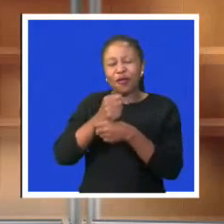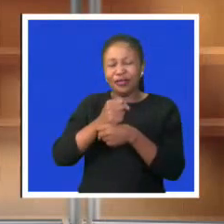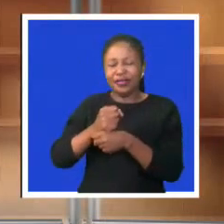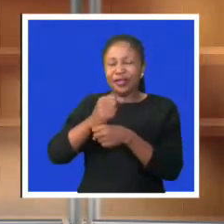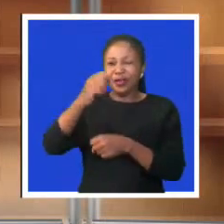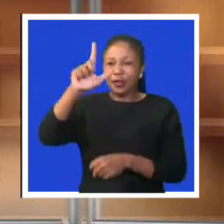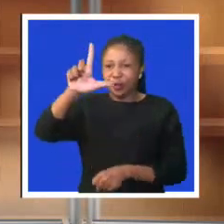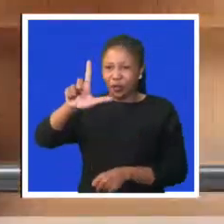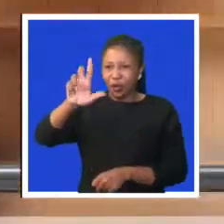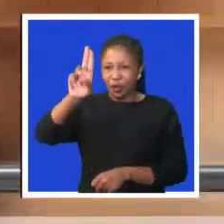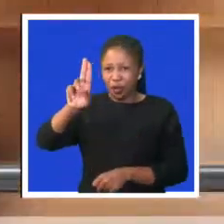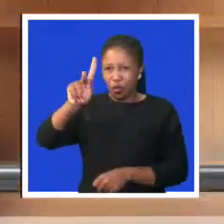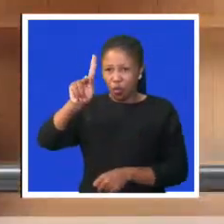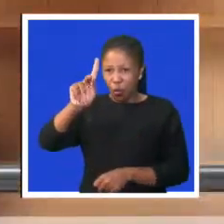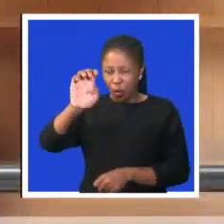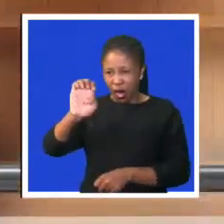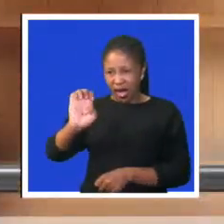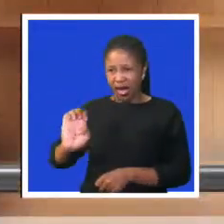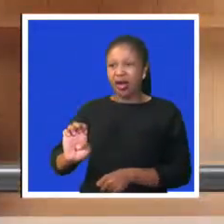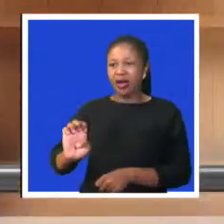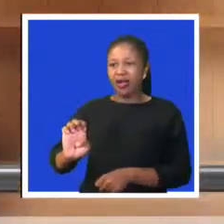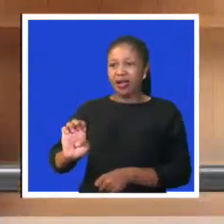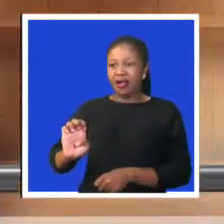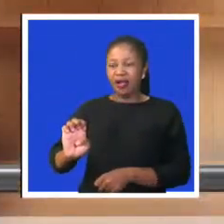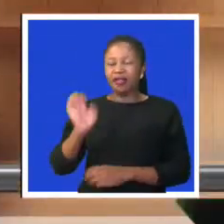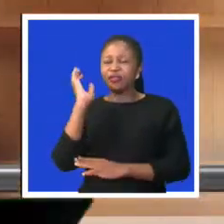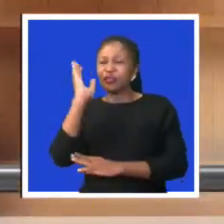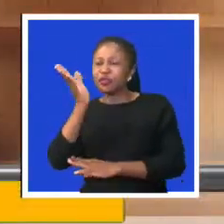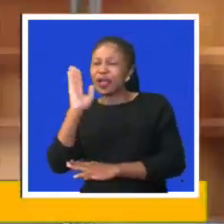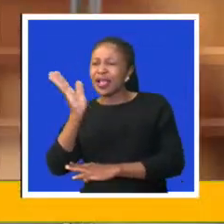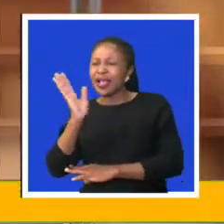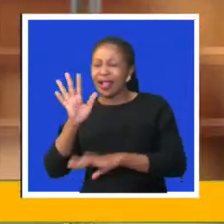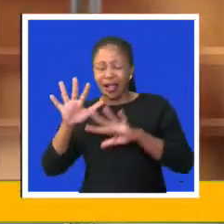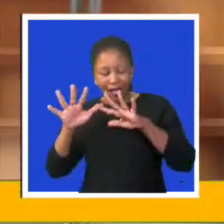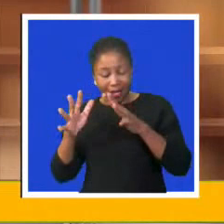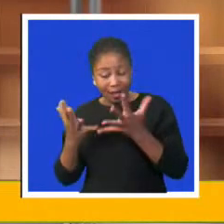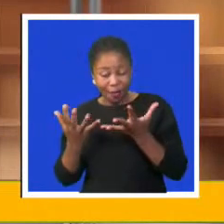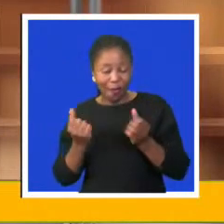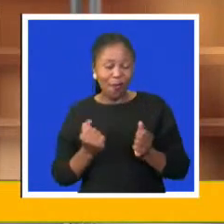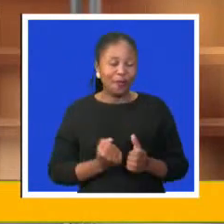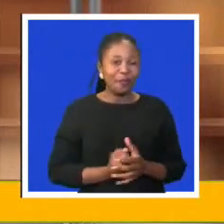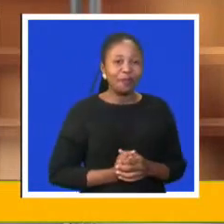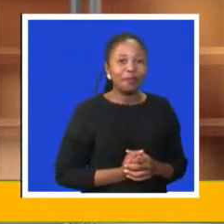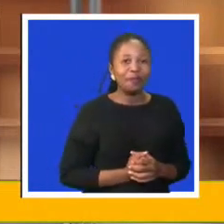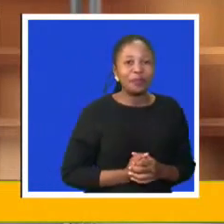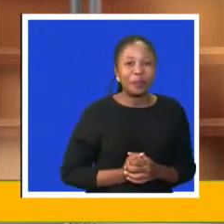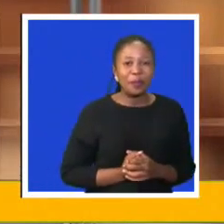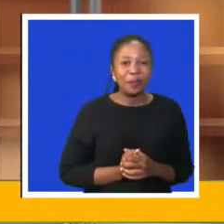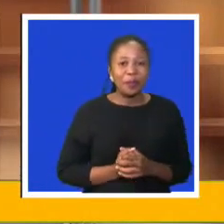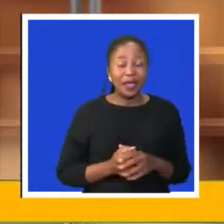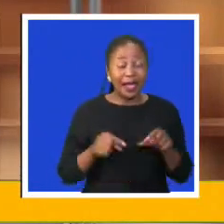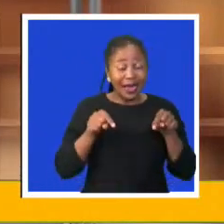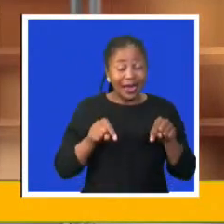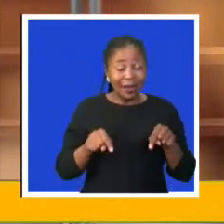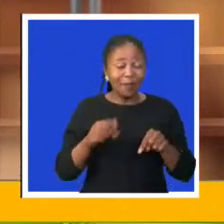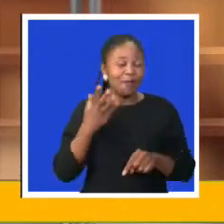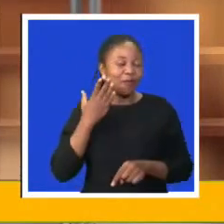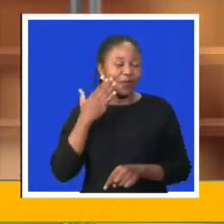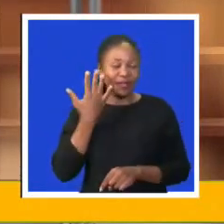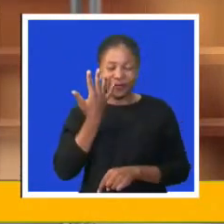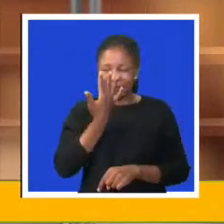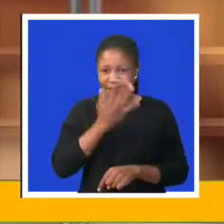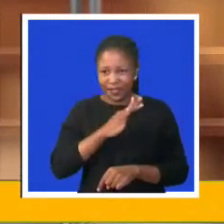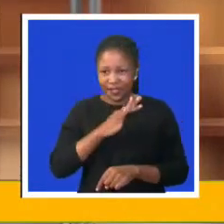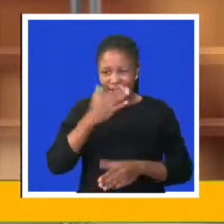what are you expecting your students to have learned by the end of the lesson? At the end of the lesson, I expect the learner to know the